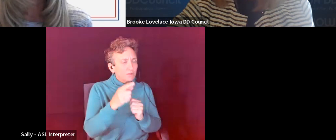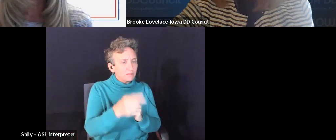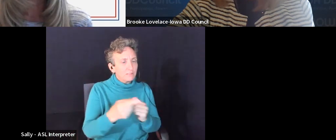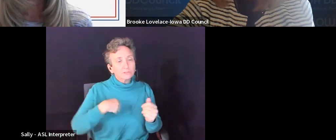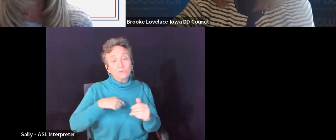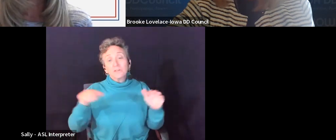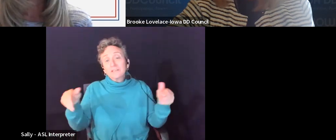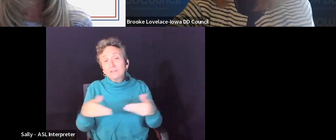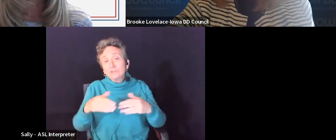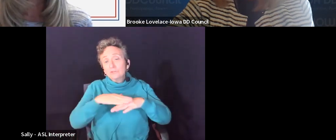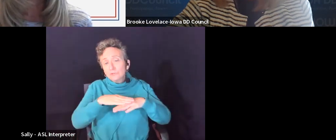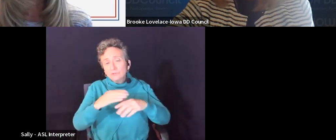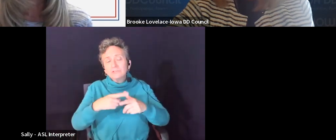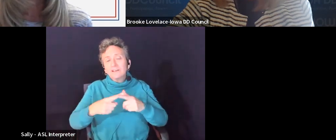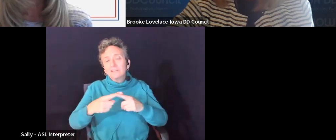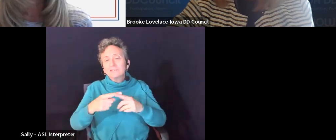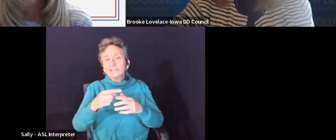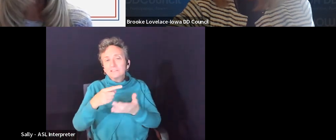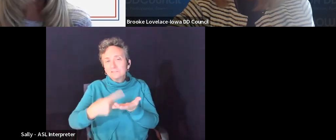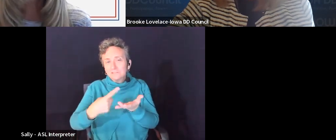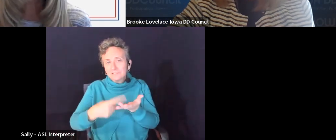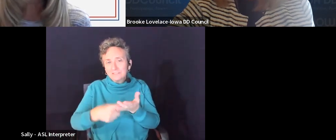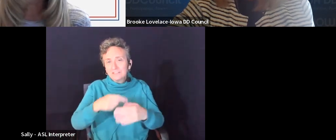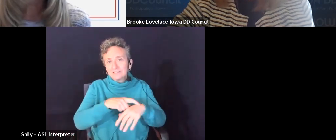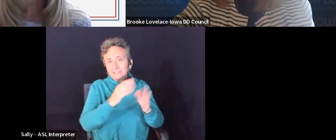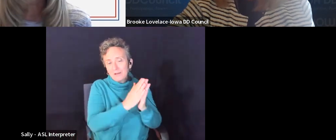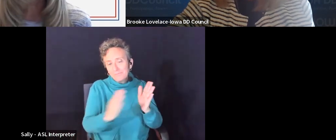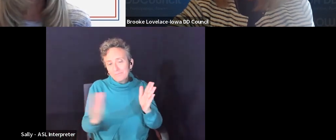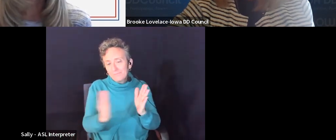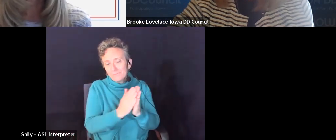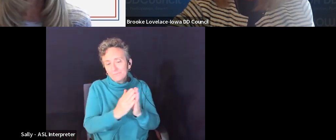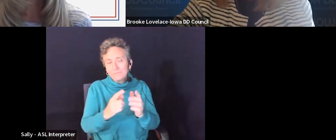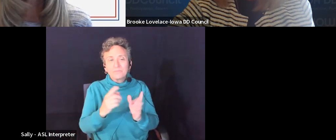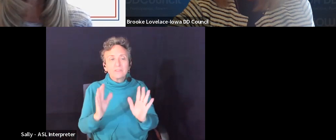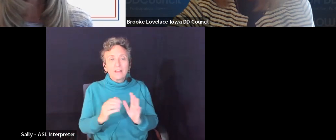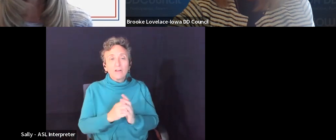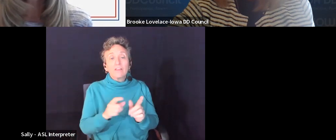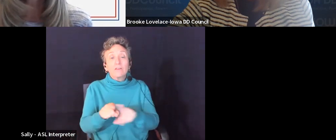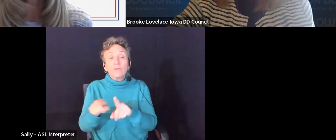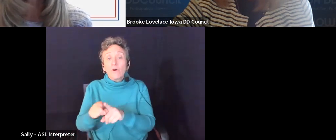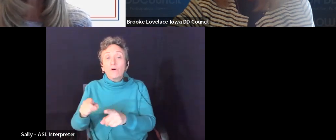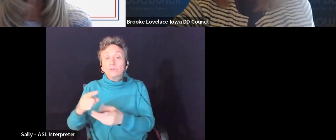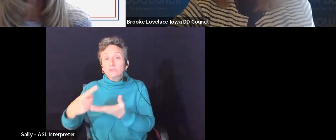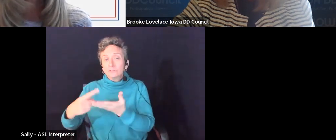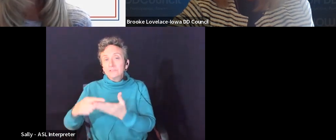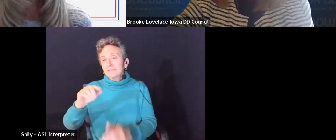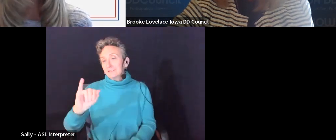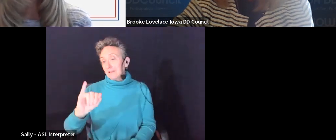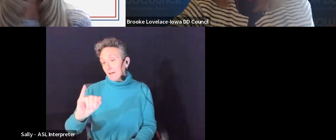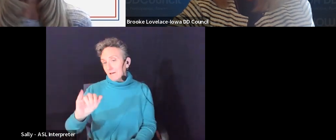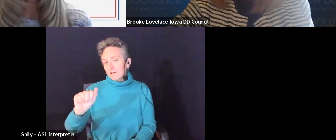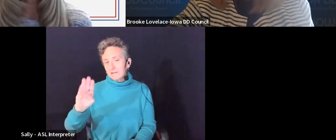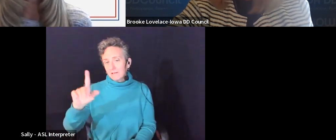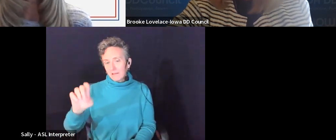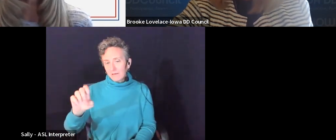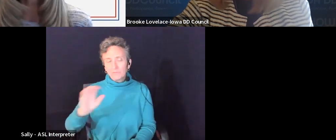ABLE and talk a little bit about the timeline and an overview, but then talk about IAble, which is Iowa's ABLE program. And of